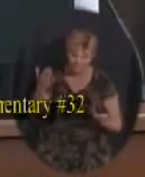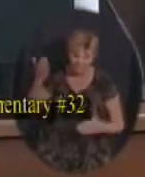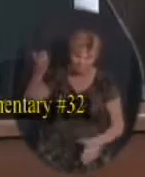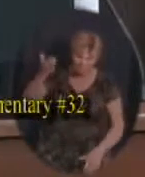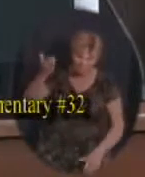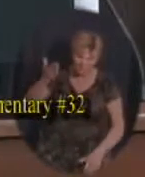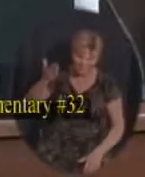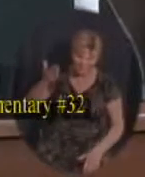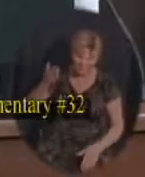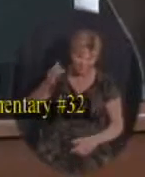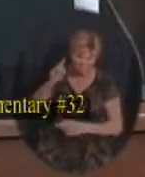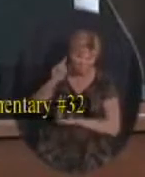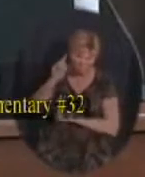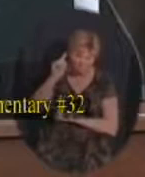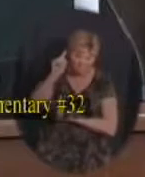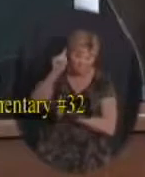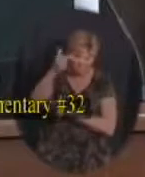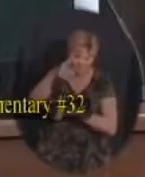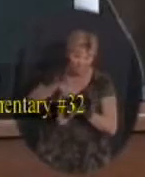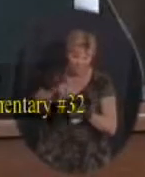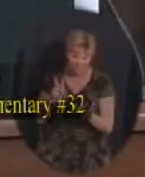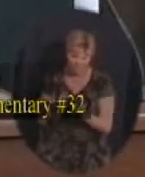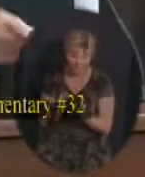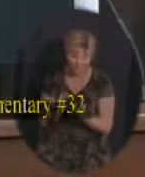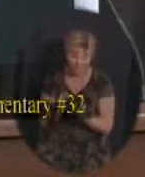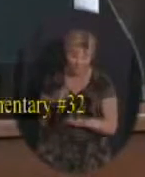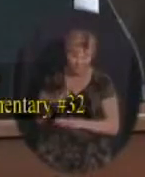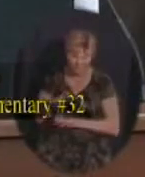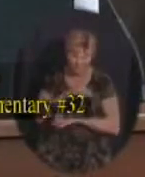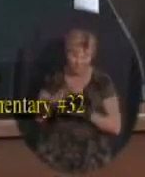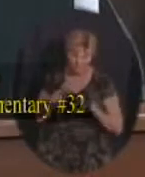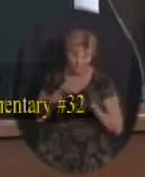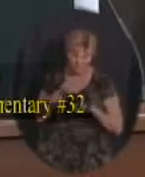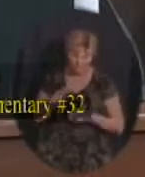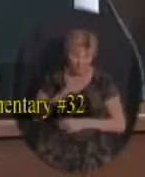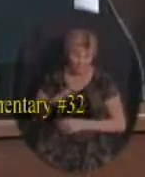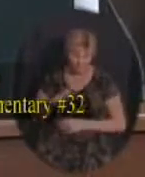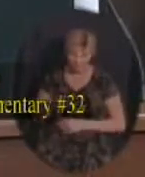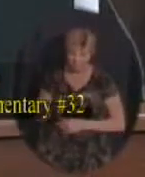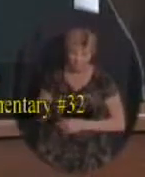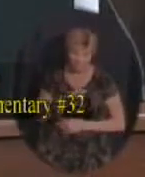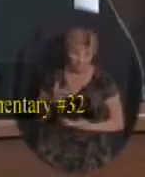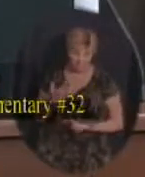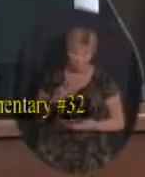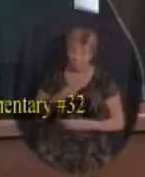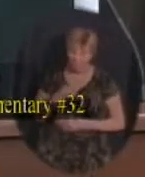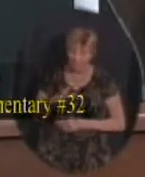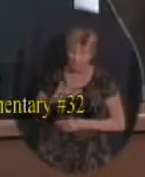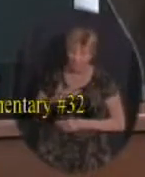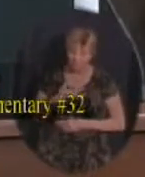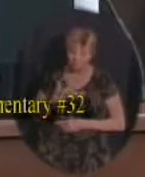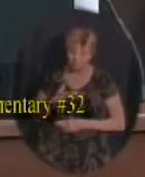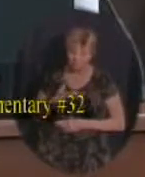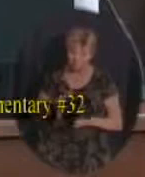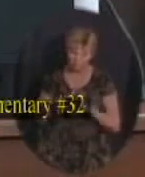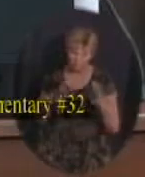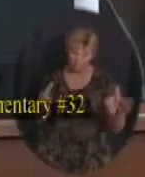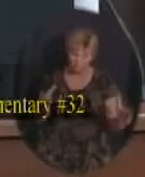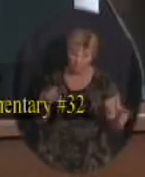street names and other subdivision names, but we just felt, I felt that it would be too confusing to have Heather Ridge and Heather